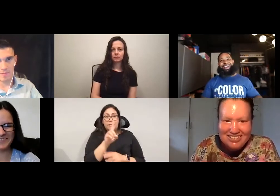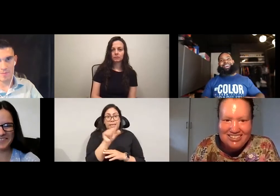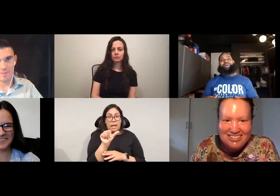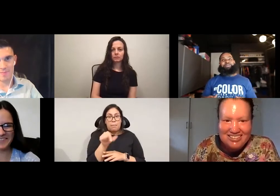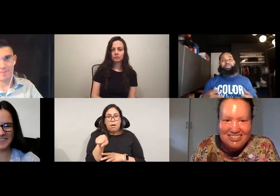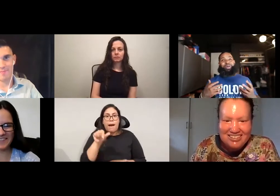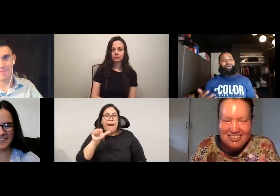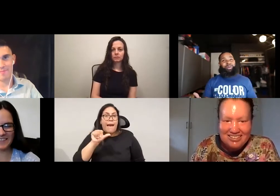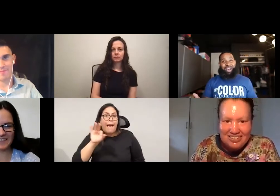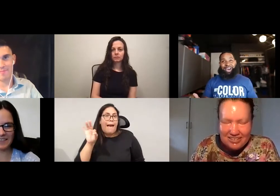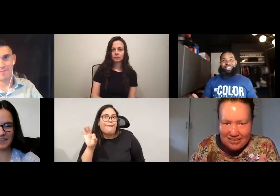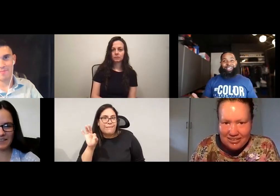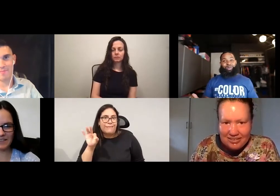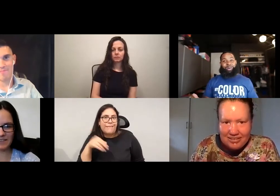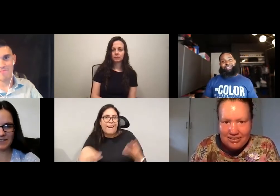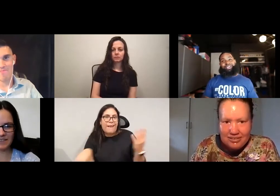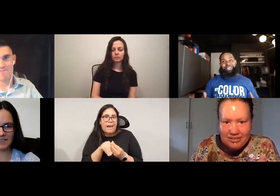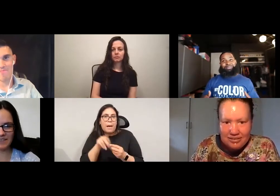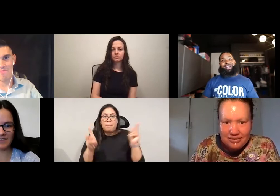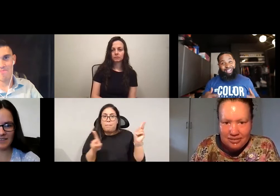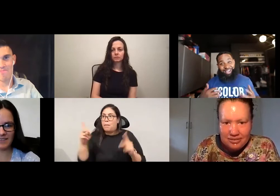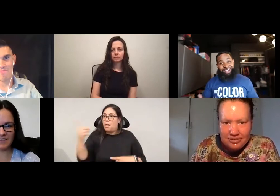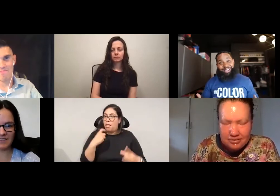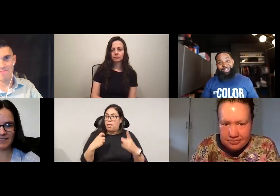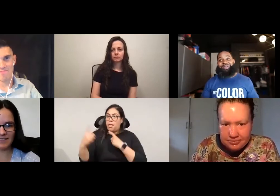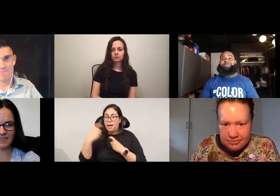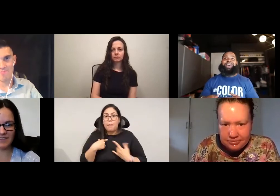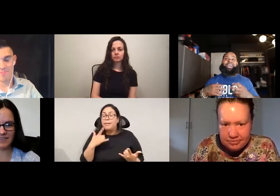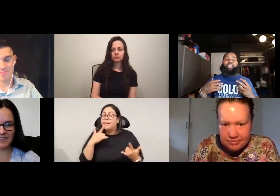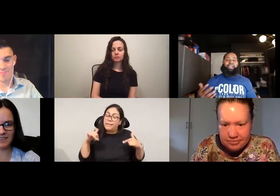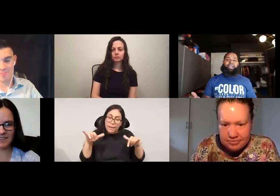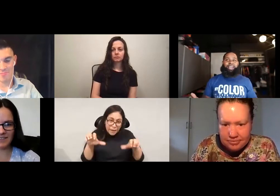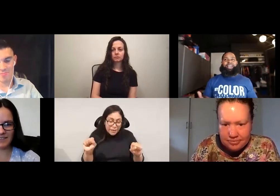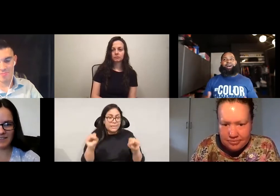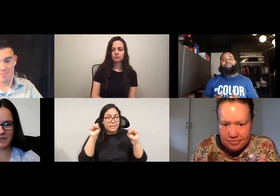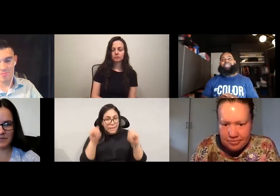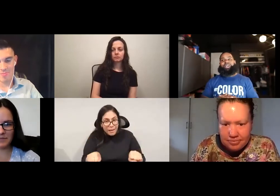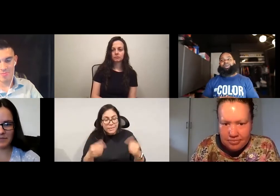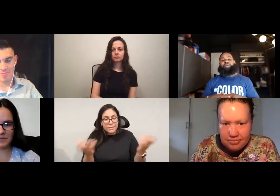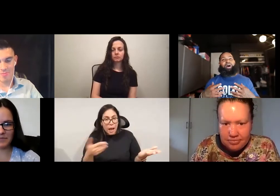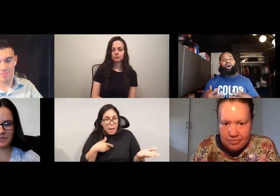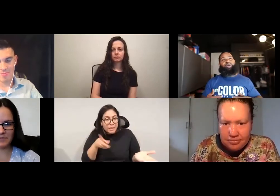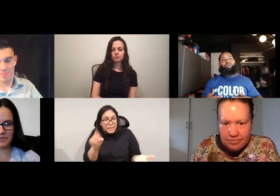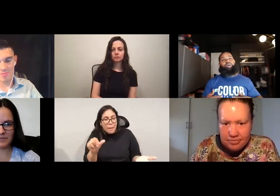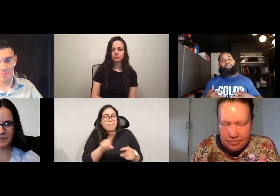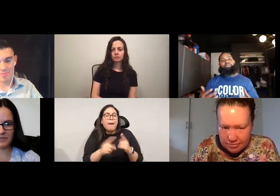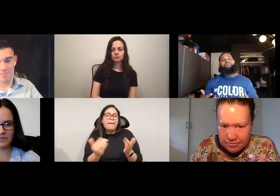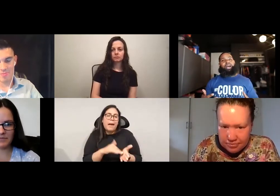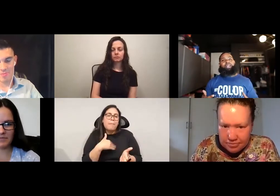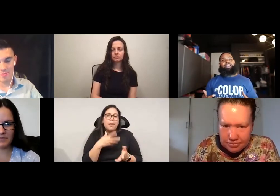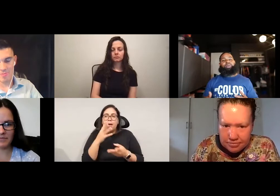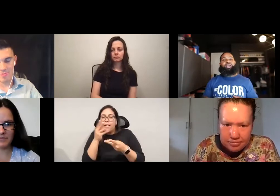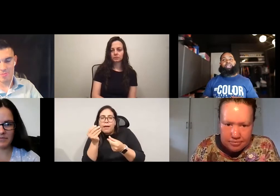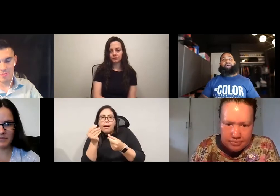tag so people can quit asking questions, because I'm like, yes, no. But again, I'm just killing them with my own type